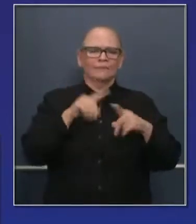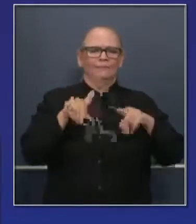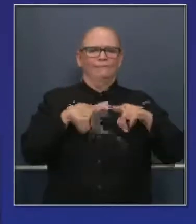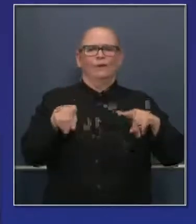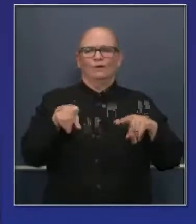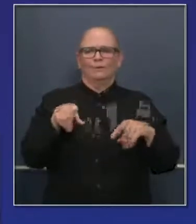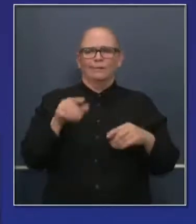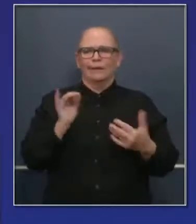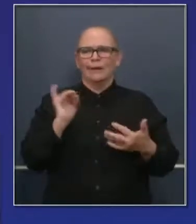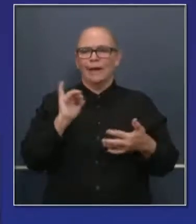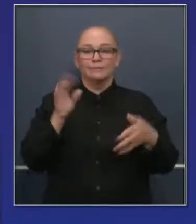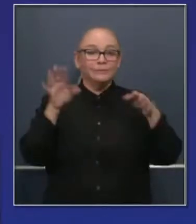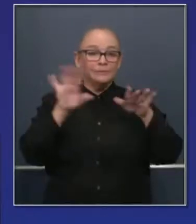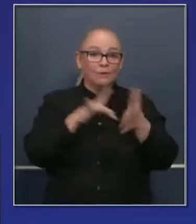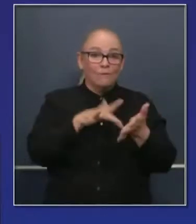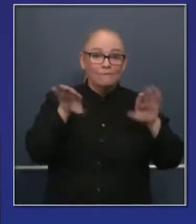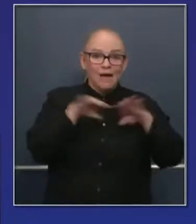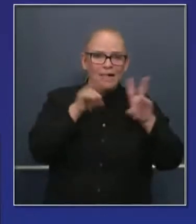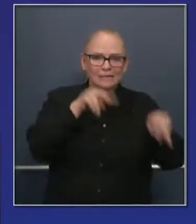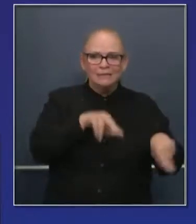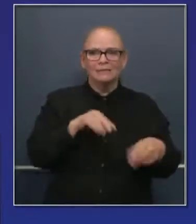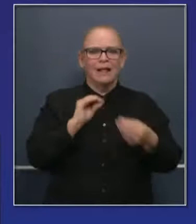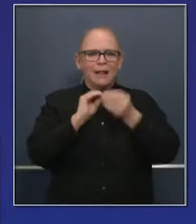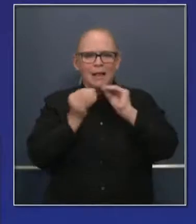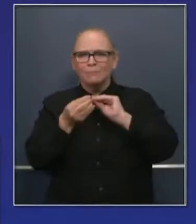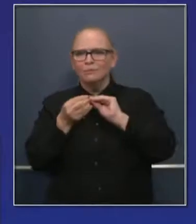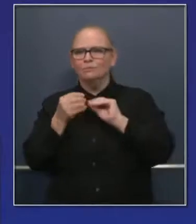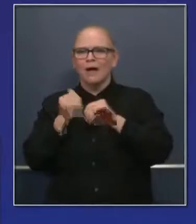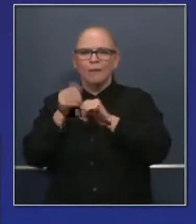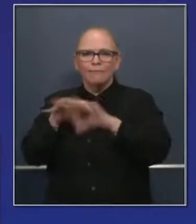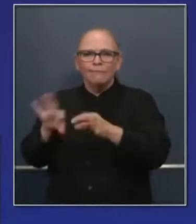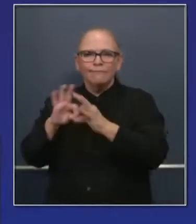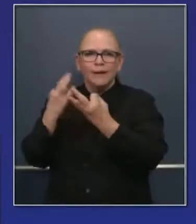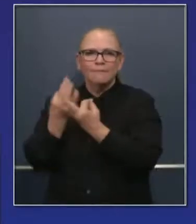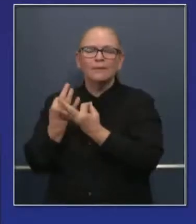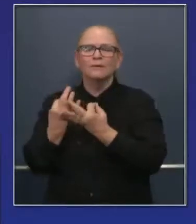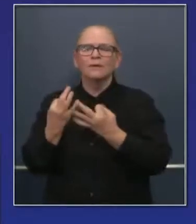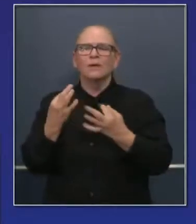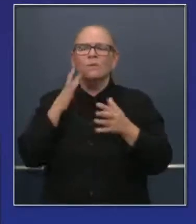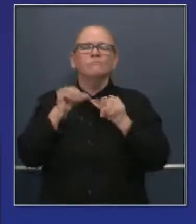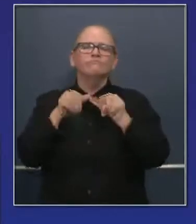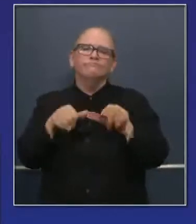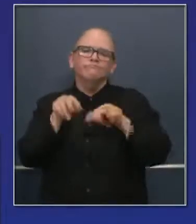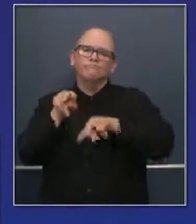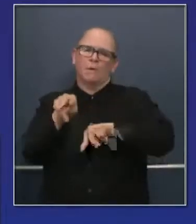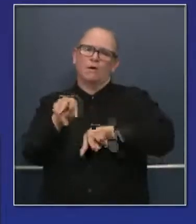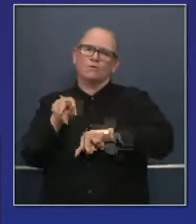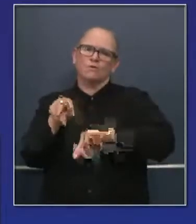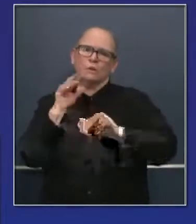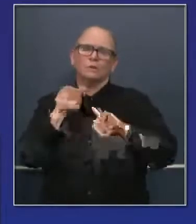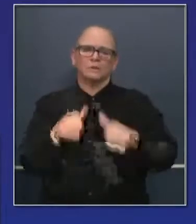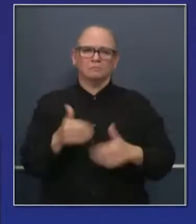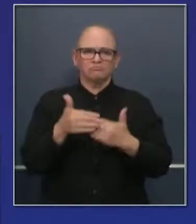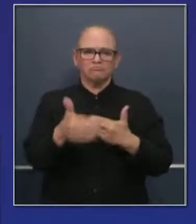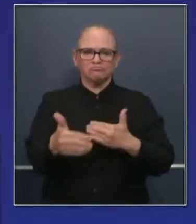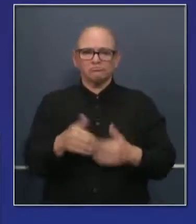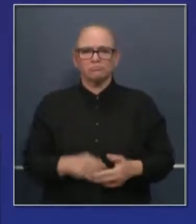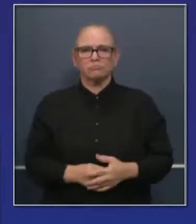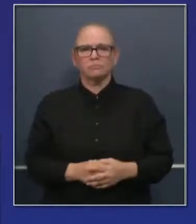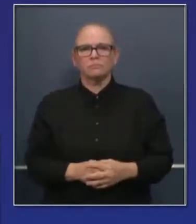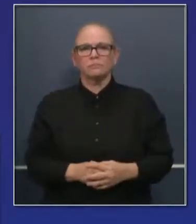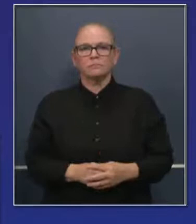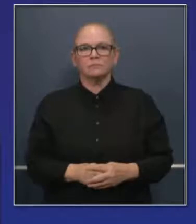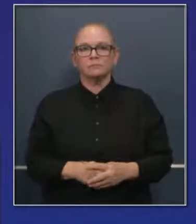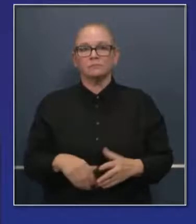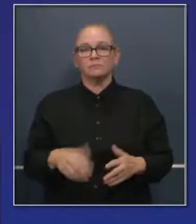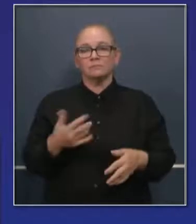one of the more challenging and vexing areas in terms of mitigating the spread of the coronavirus. Accordingly, we remind you,